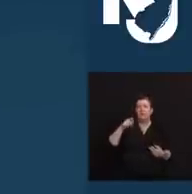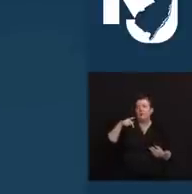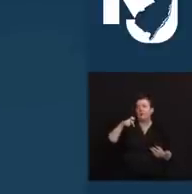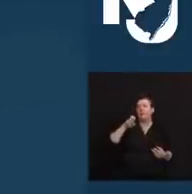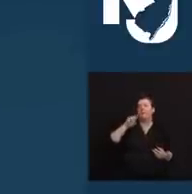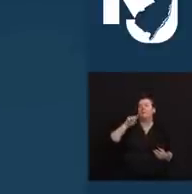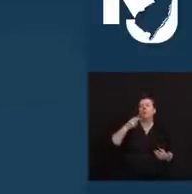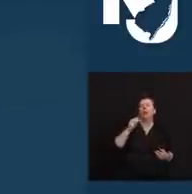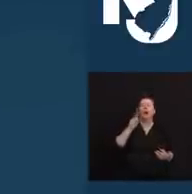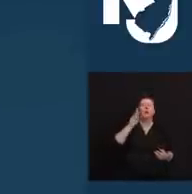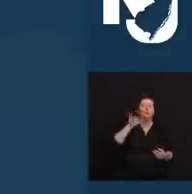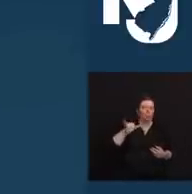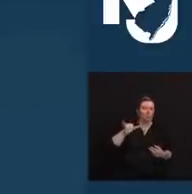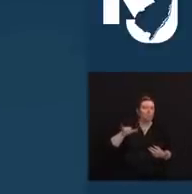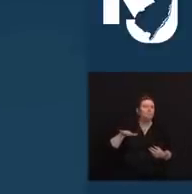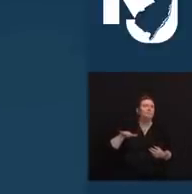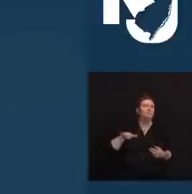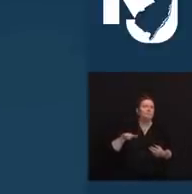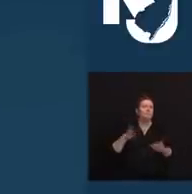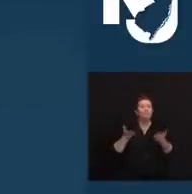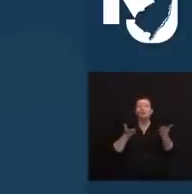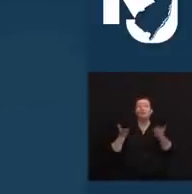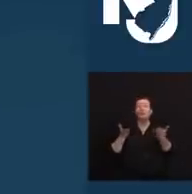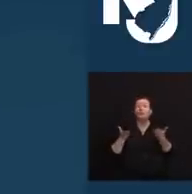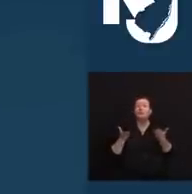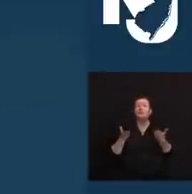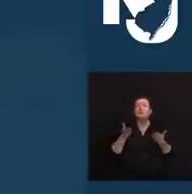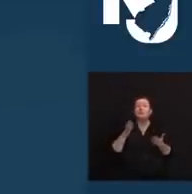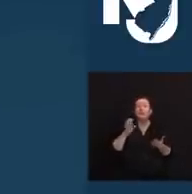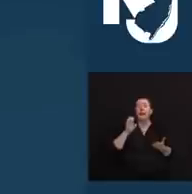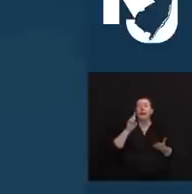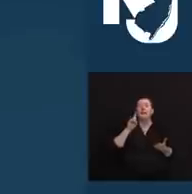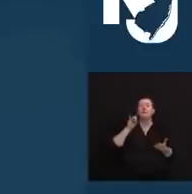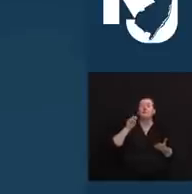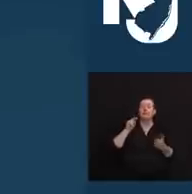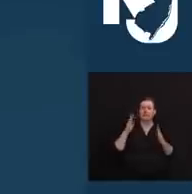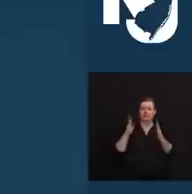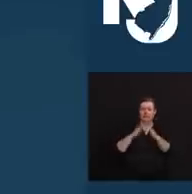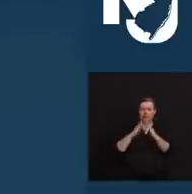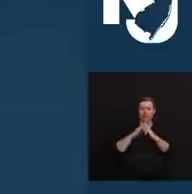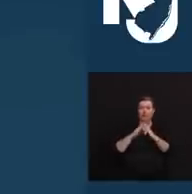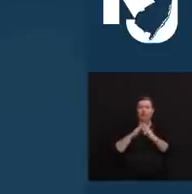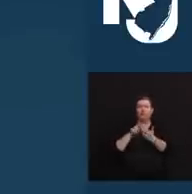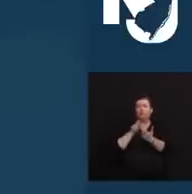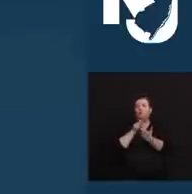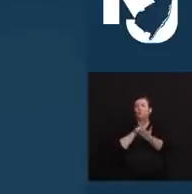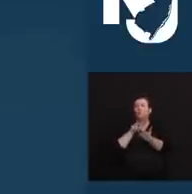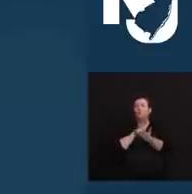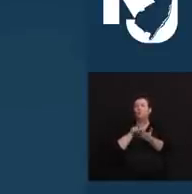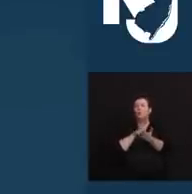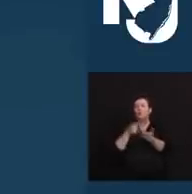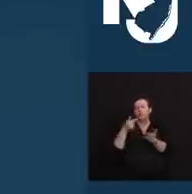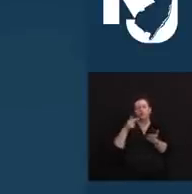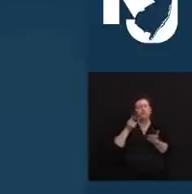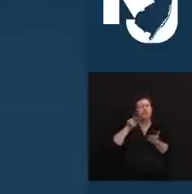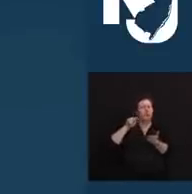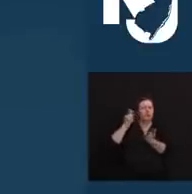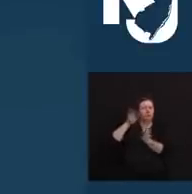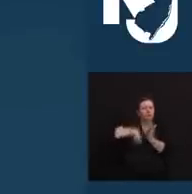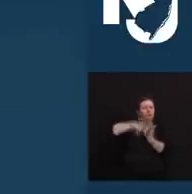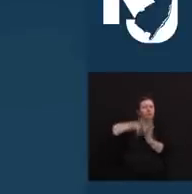who served the people of Edison Township for more than 13 years as a grant writer and resource development